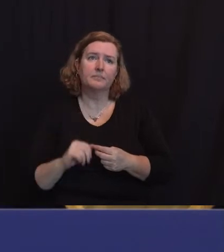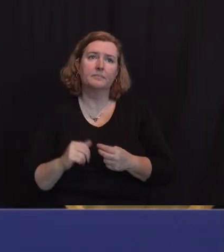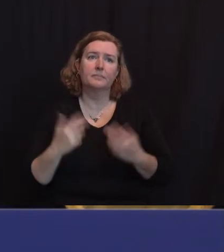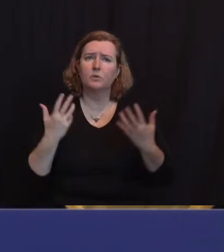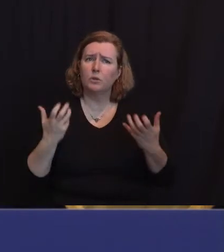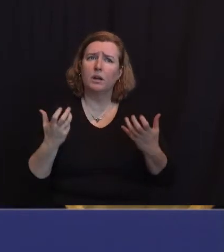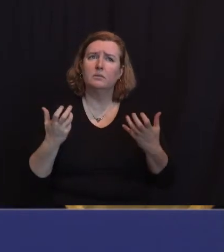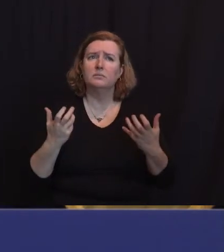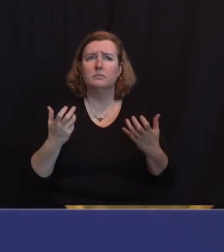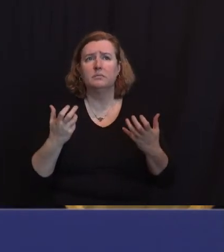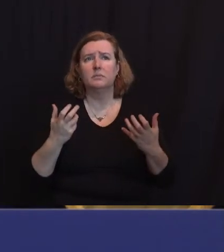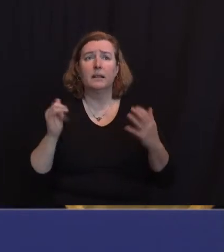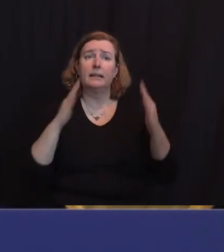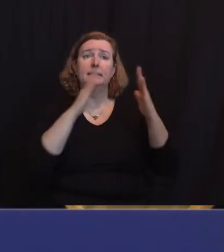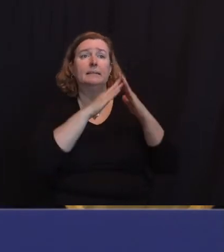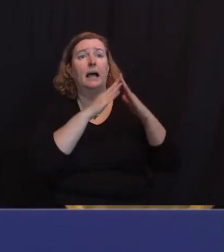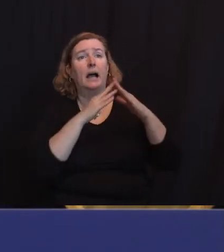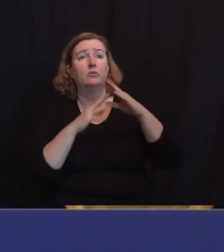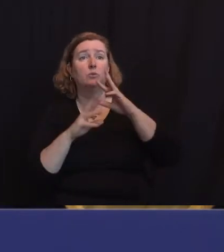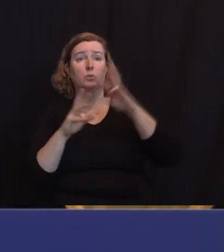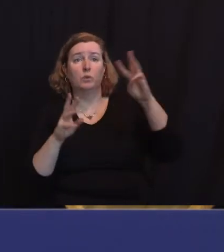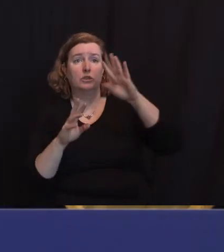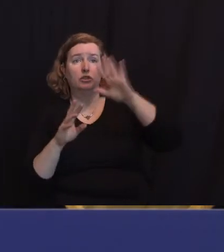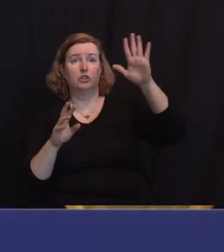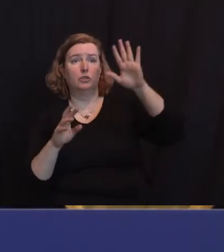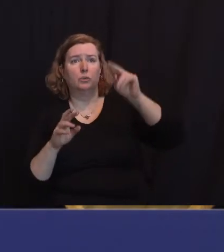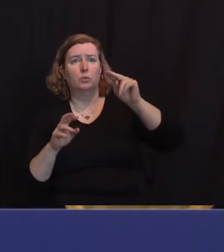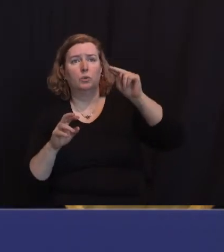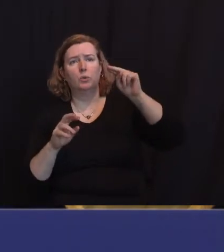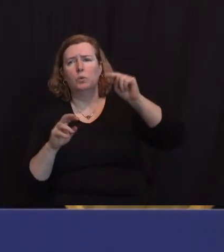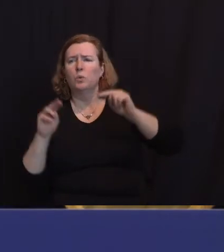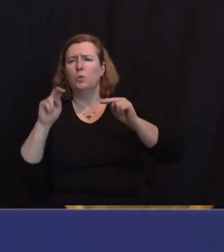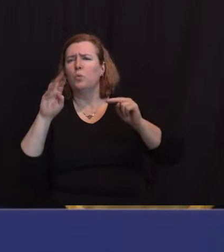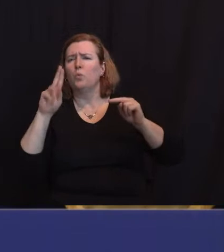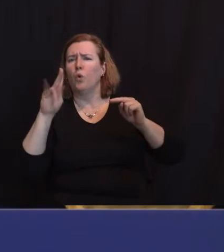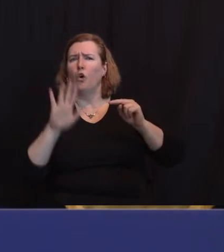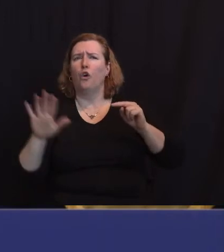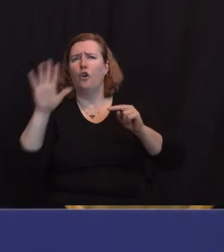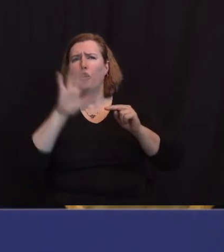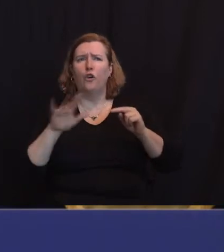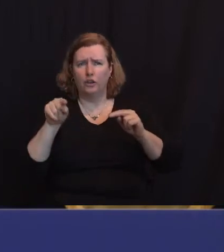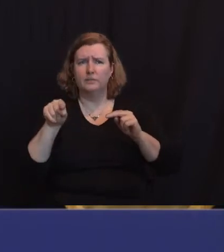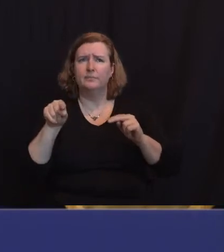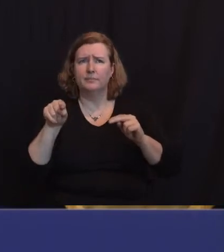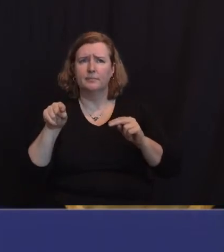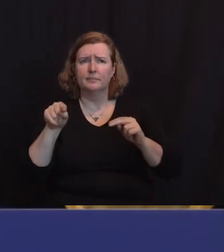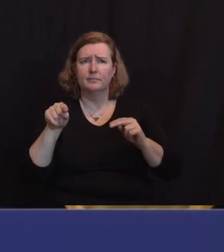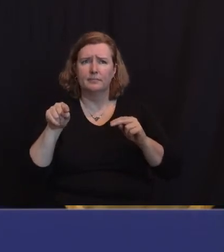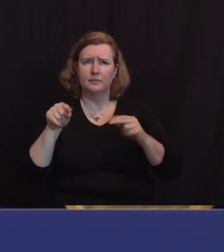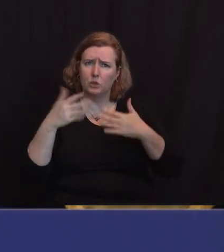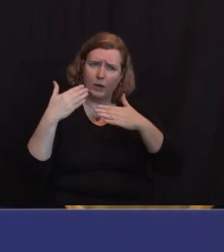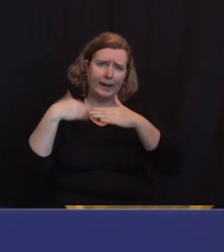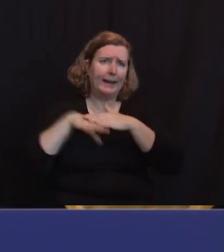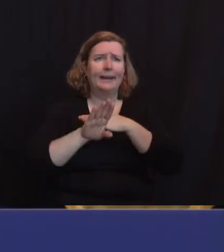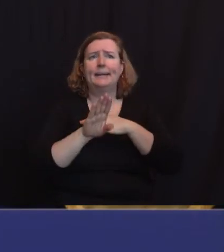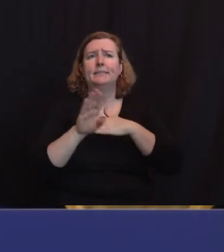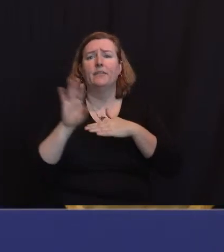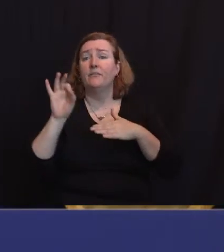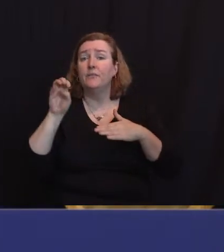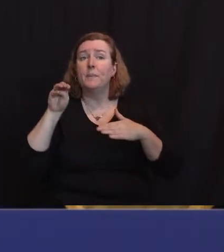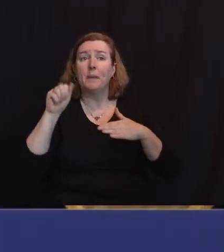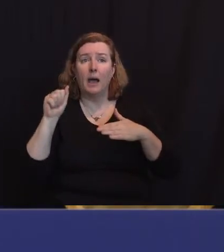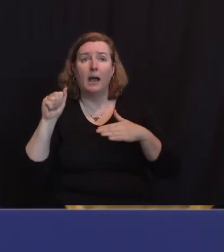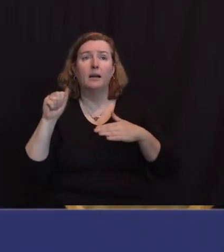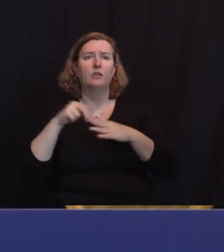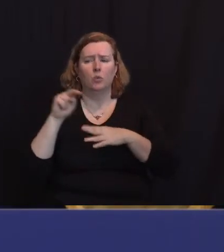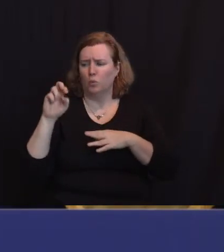West New York with my friend Gabe Rodriguez, the mayor there, explicitly going in there. The FEMA site in Newark